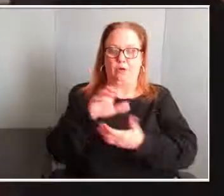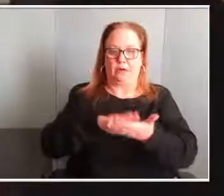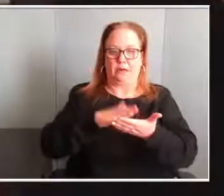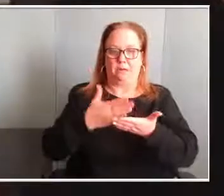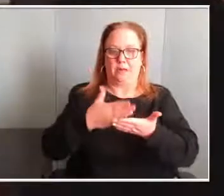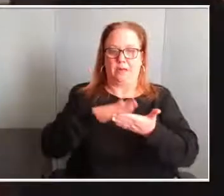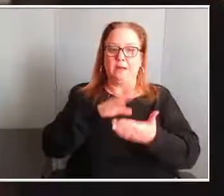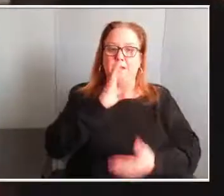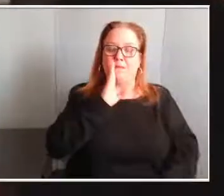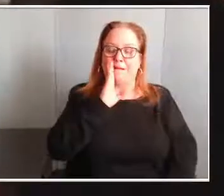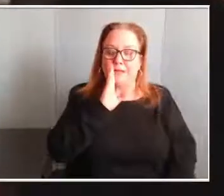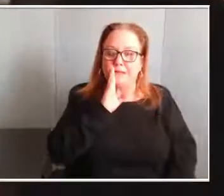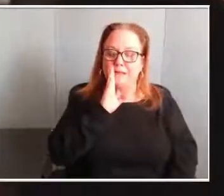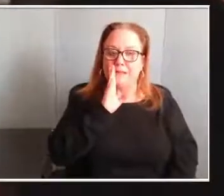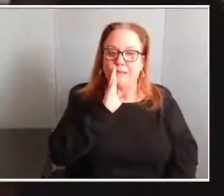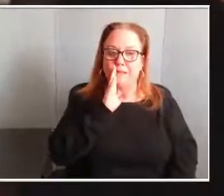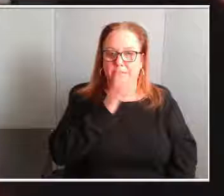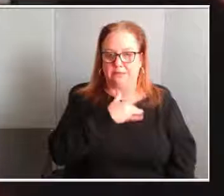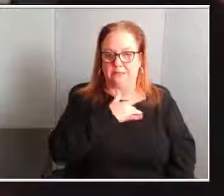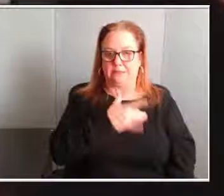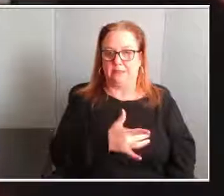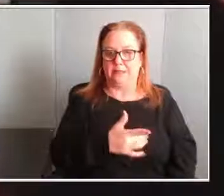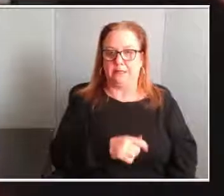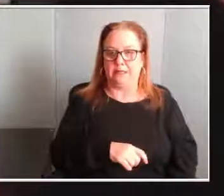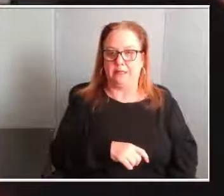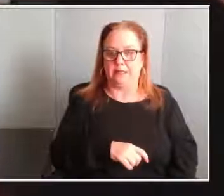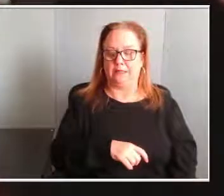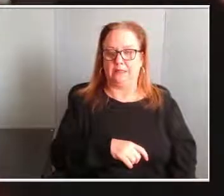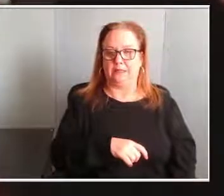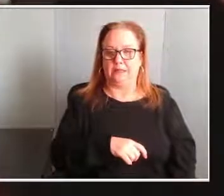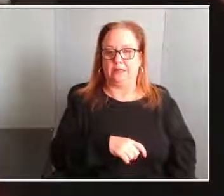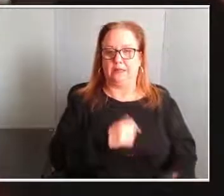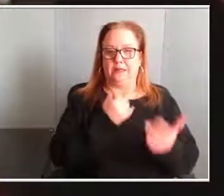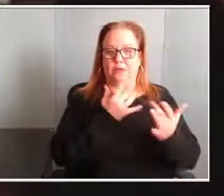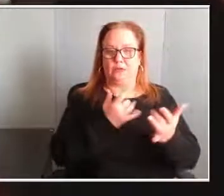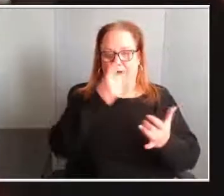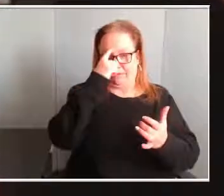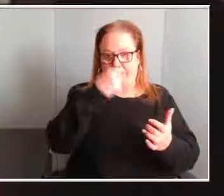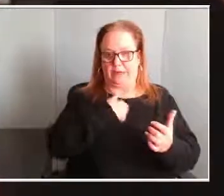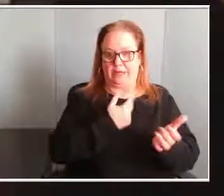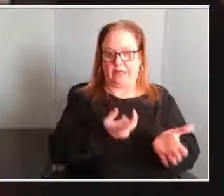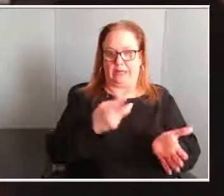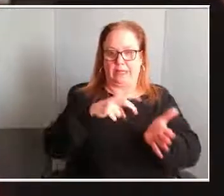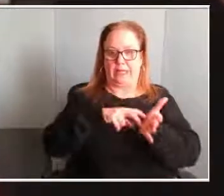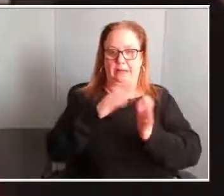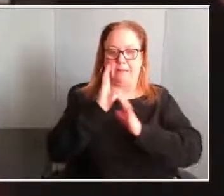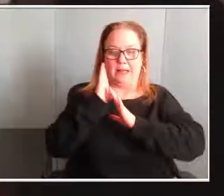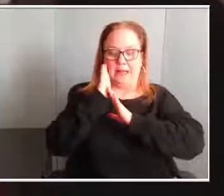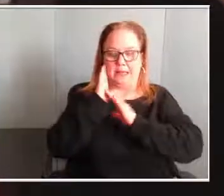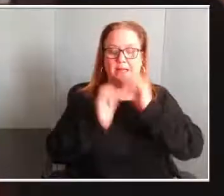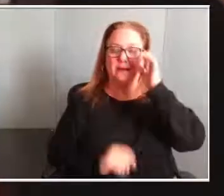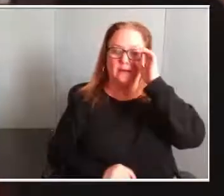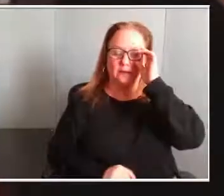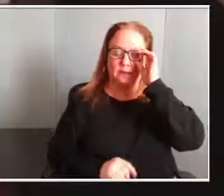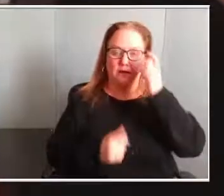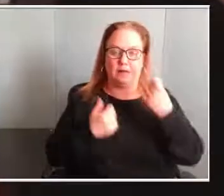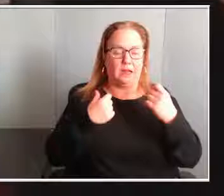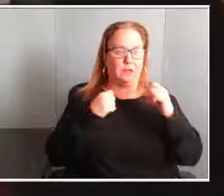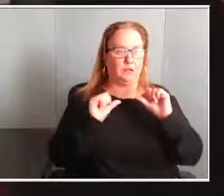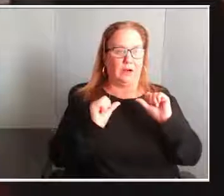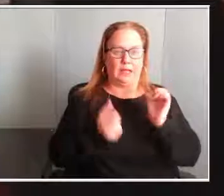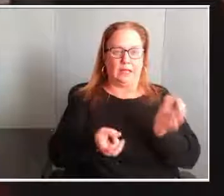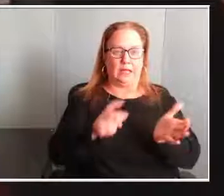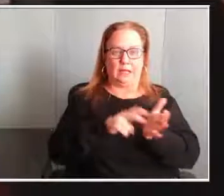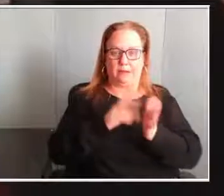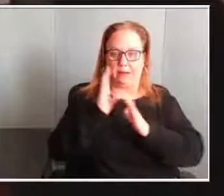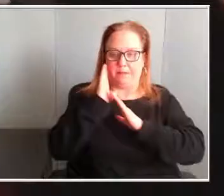breakfast the way she generally does, and she was waiting for me to get up out of bed, and I tried to get up out of